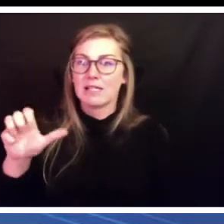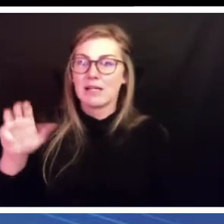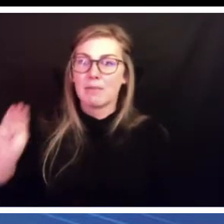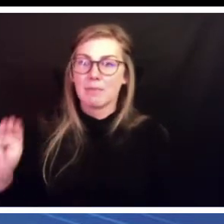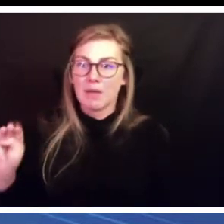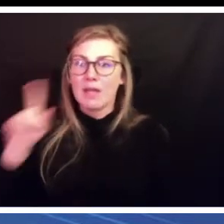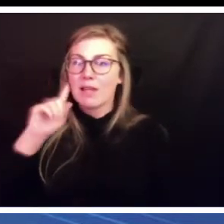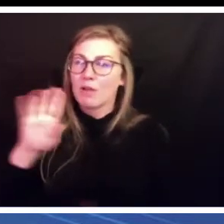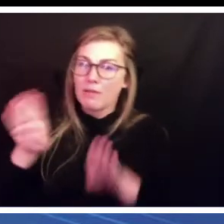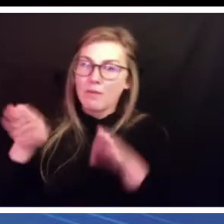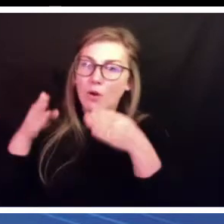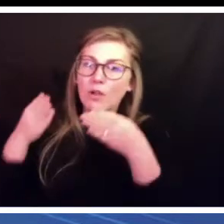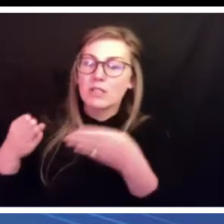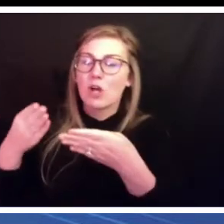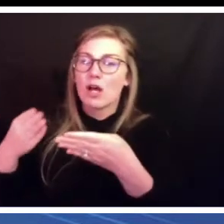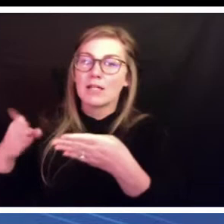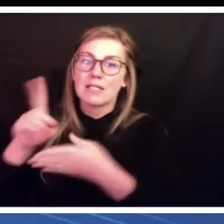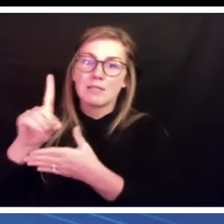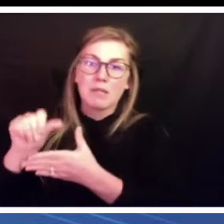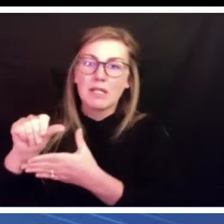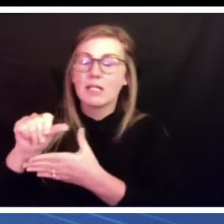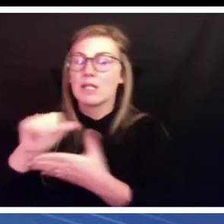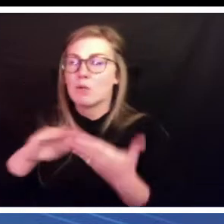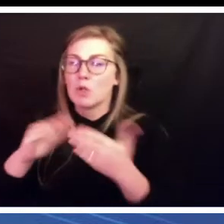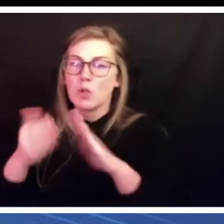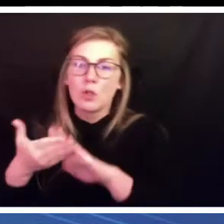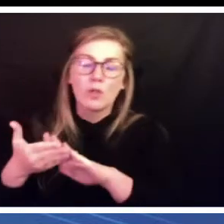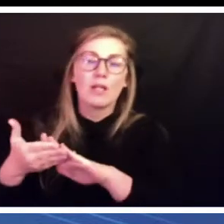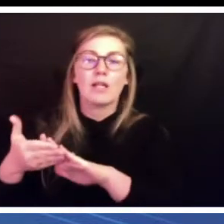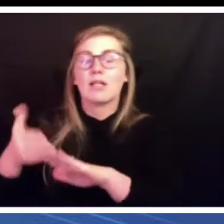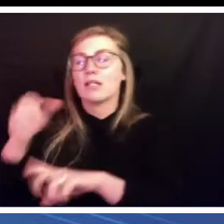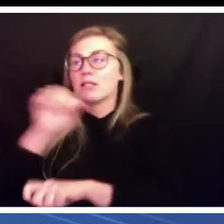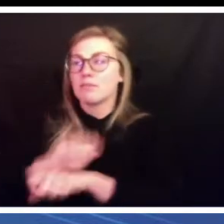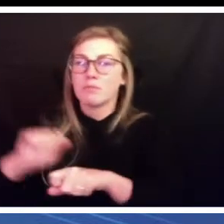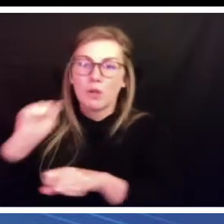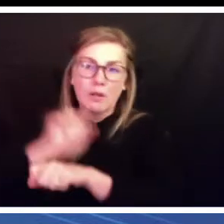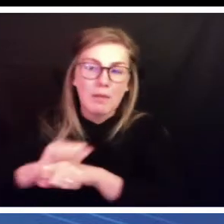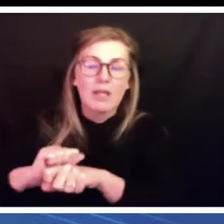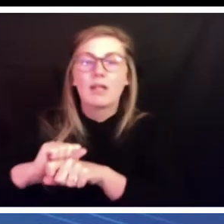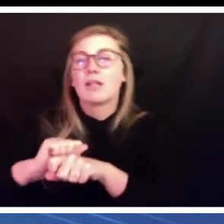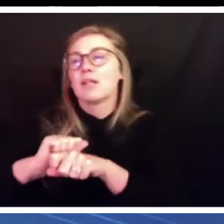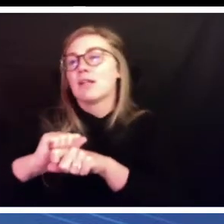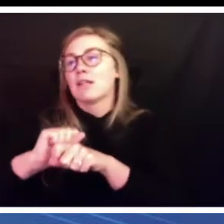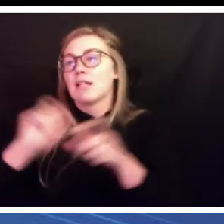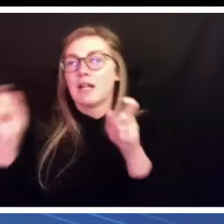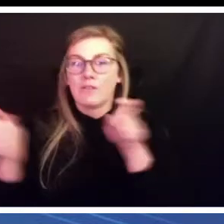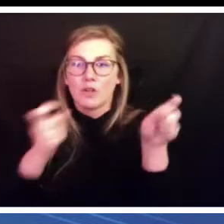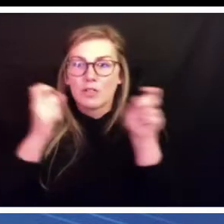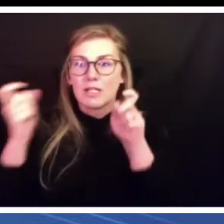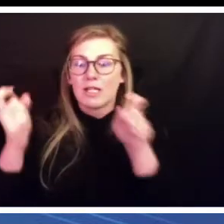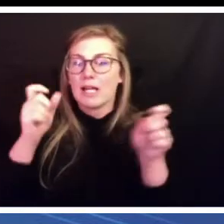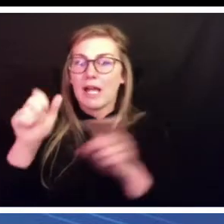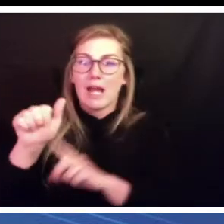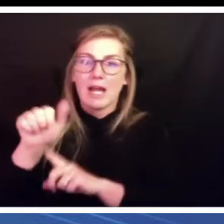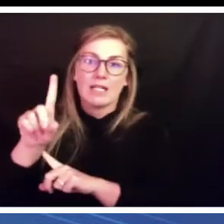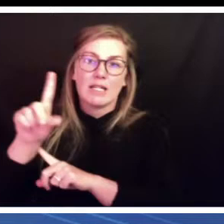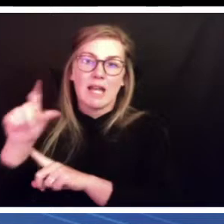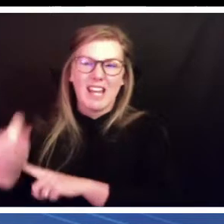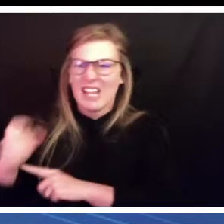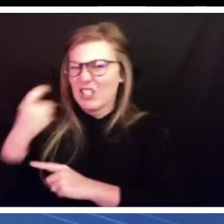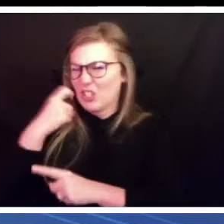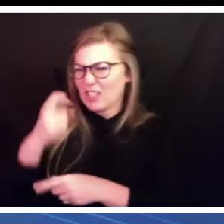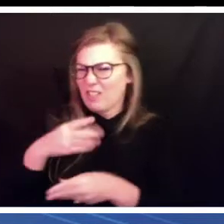disability communities, employment, the anniversary of the ADA. And I just finished doing the media access awards, which is fantastic, you know,